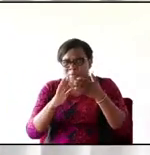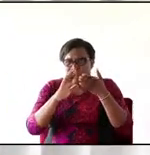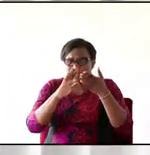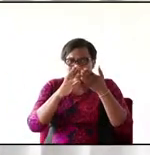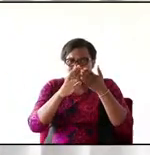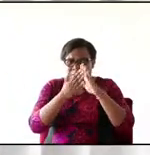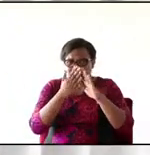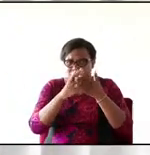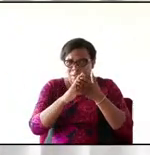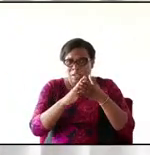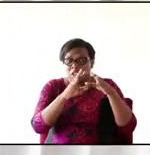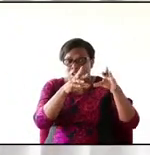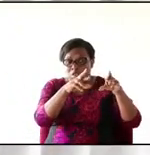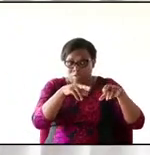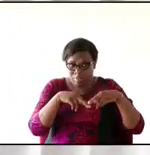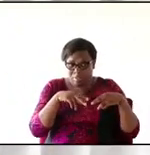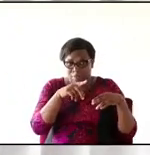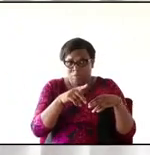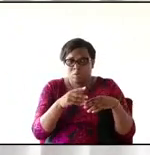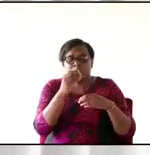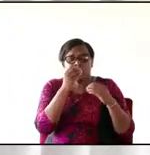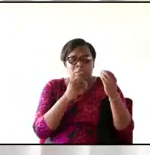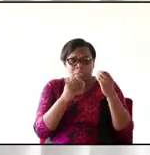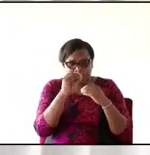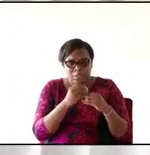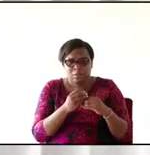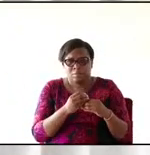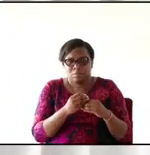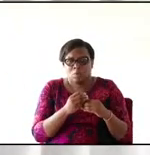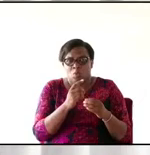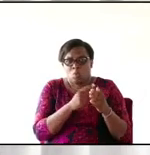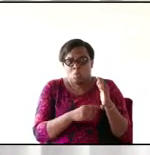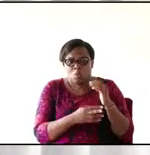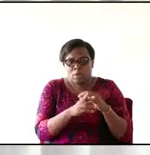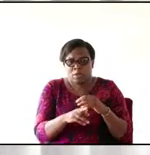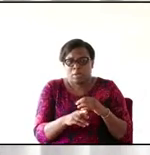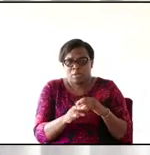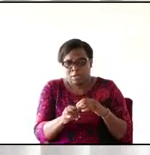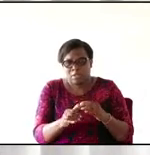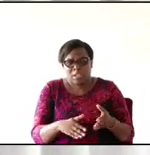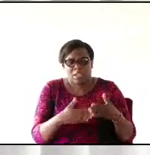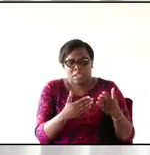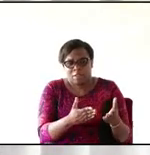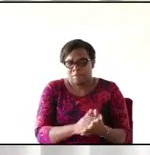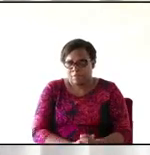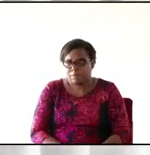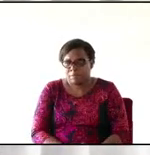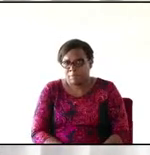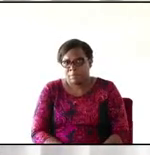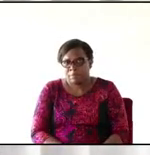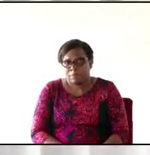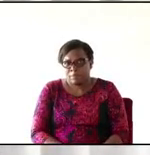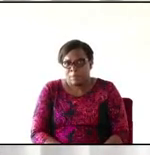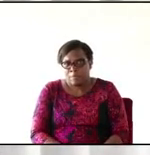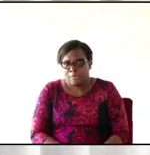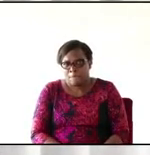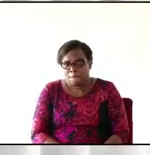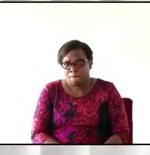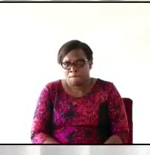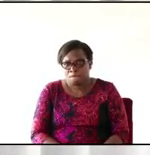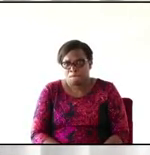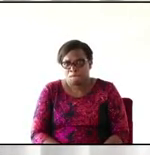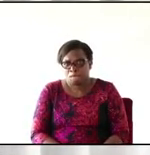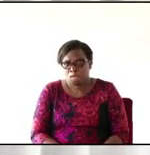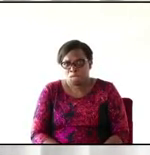you, eat such things as are set before you. Now, this is really